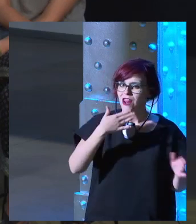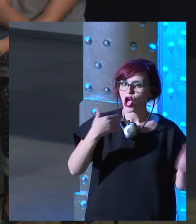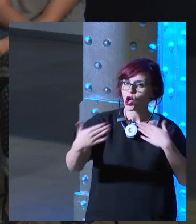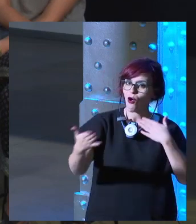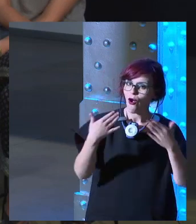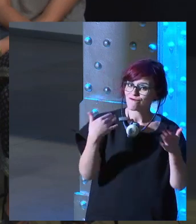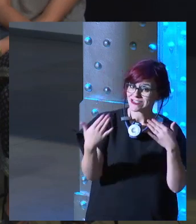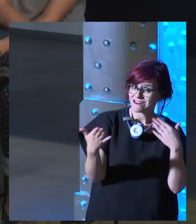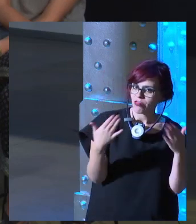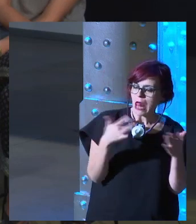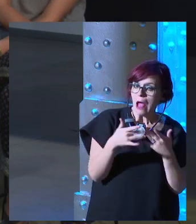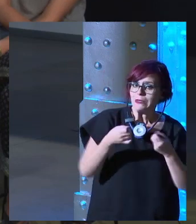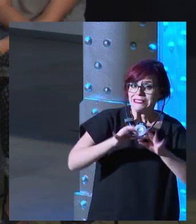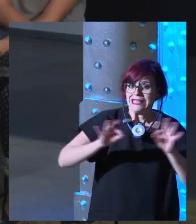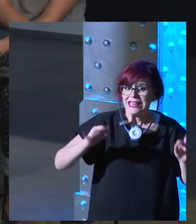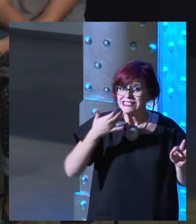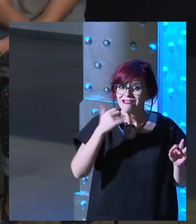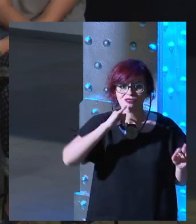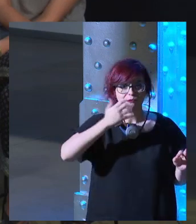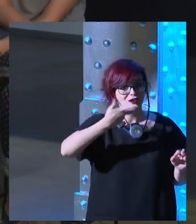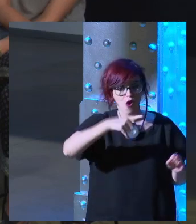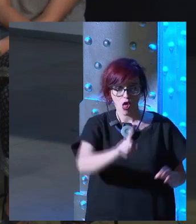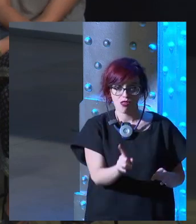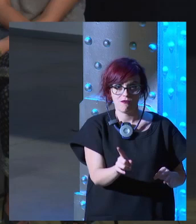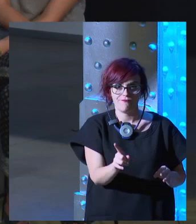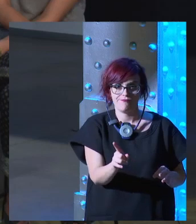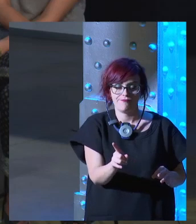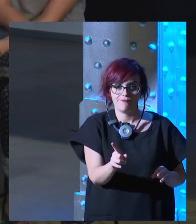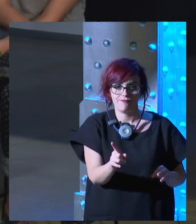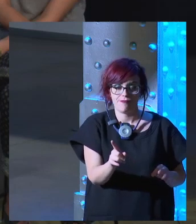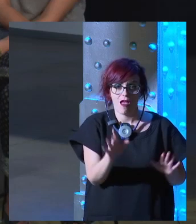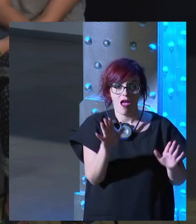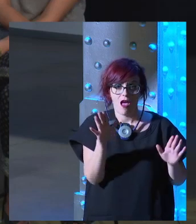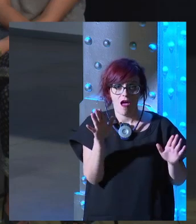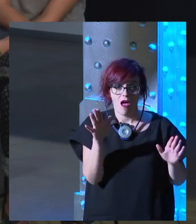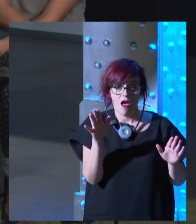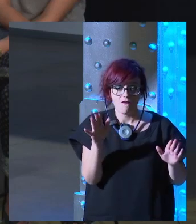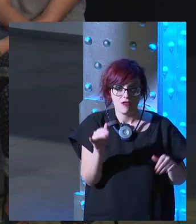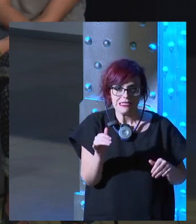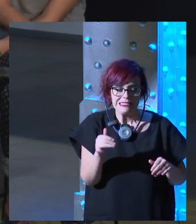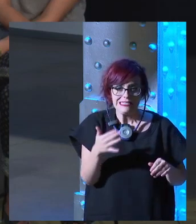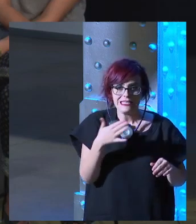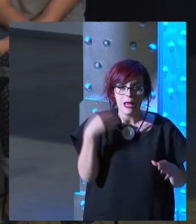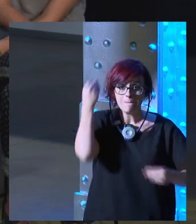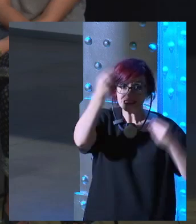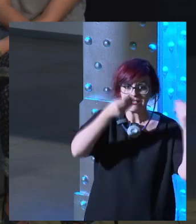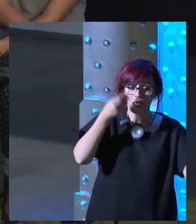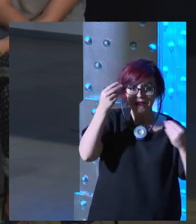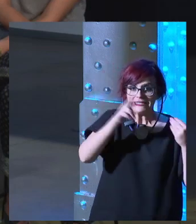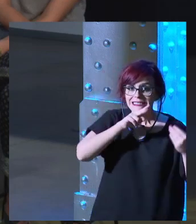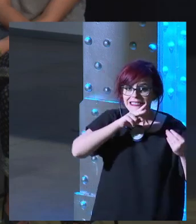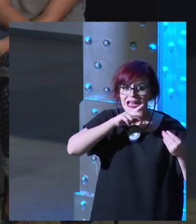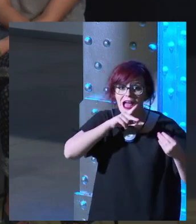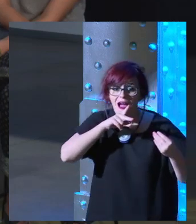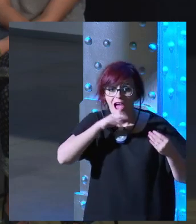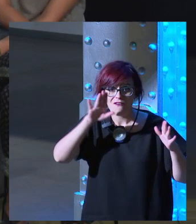if you don't have the language, you find that your thought, what you want to say, has to shrink to the level of the language